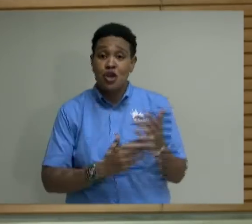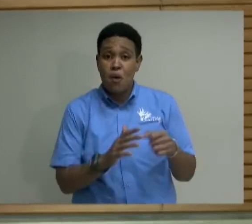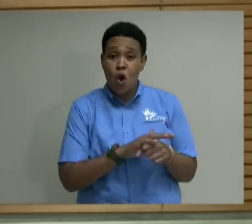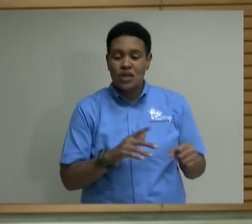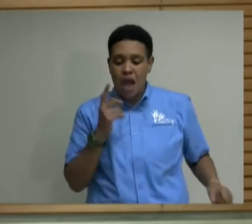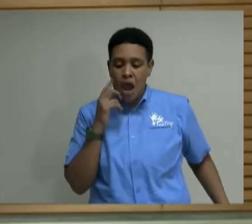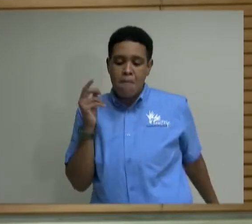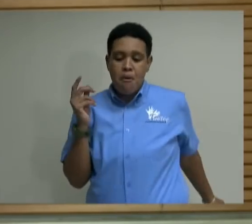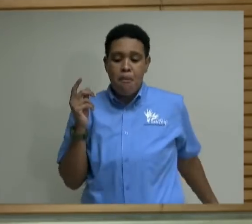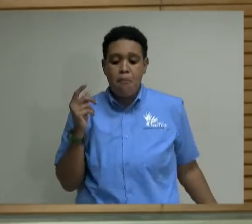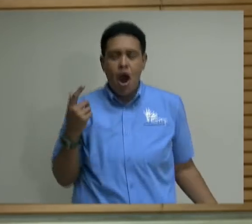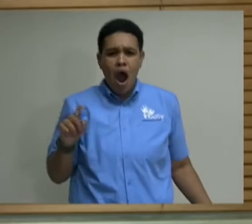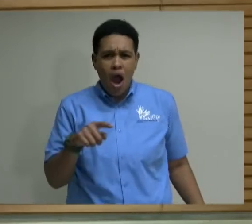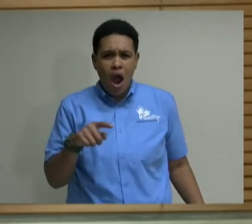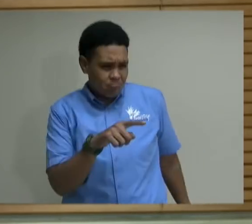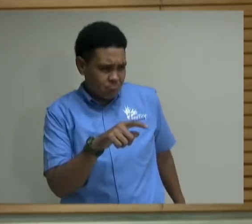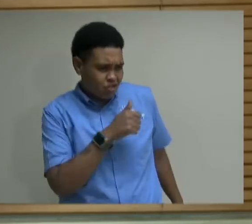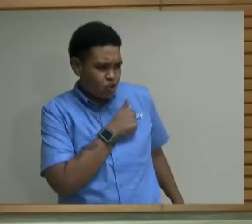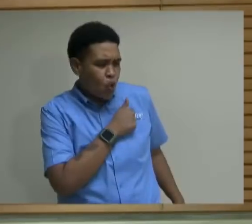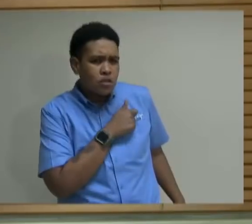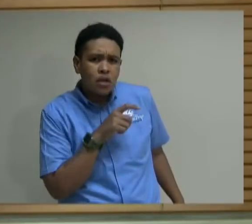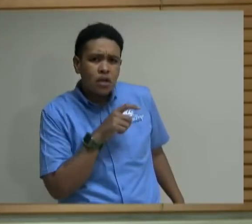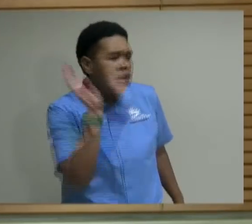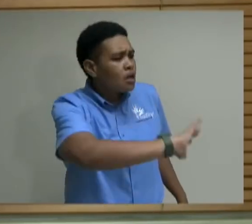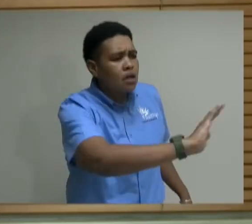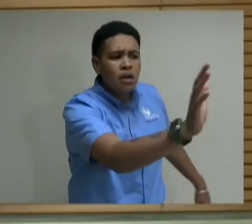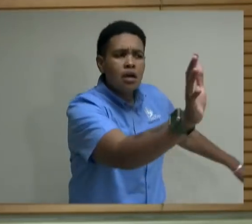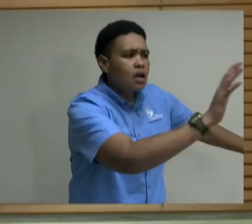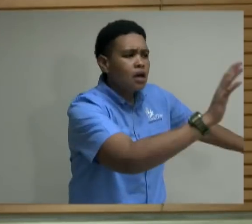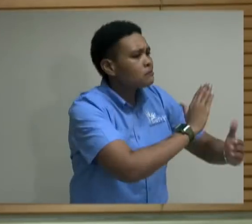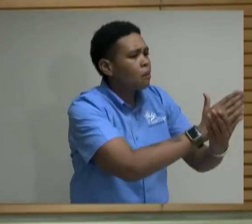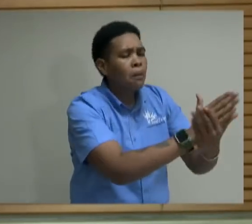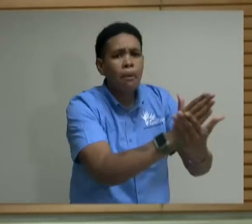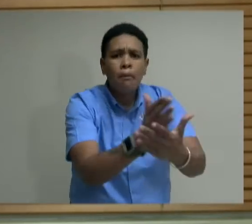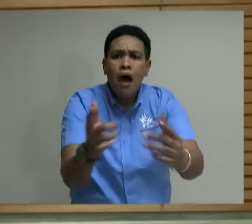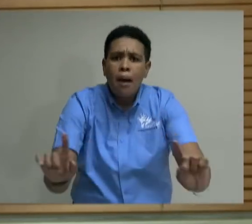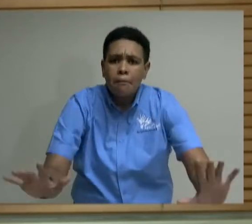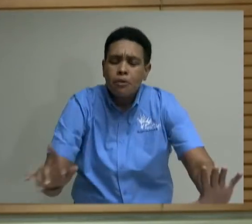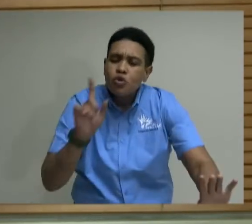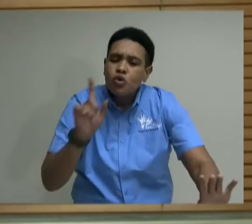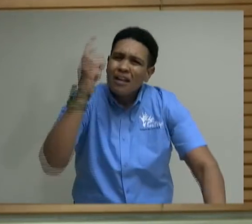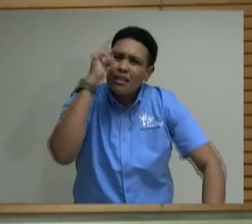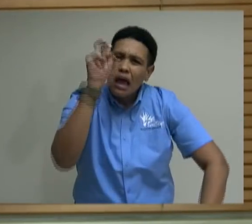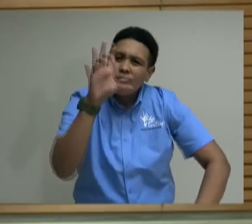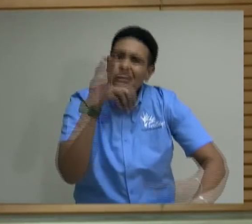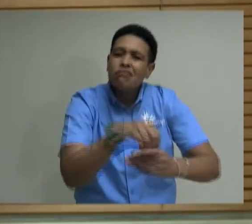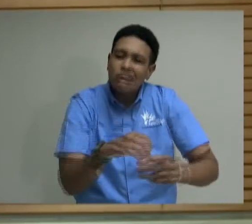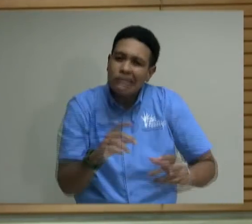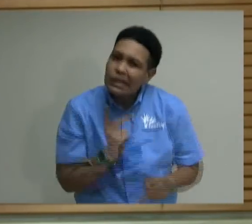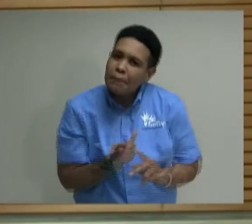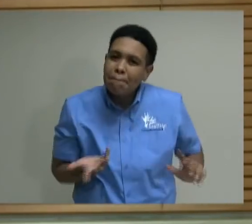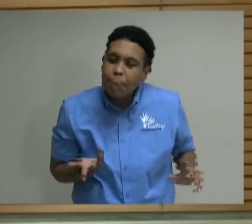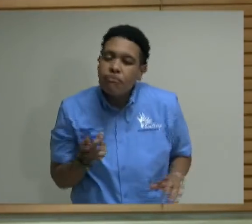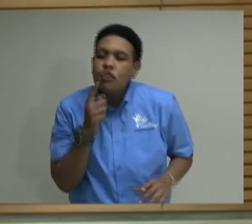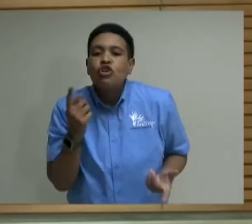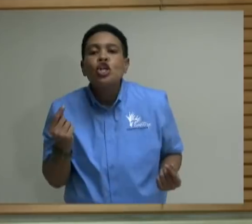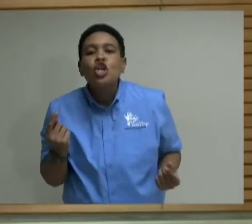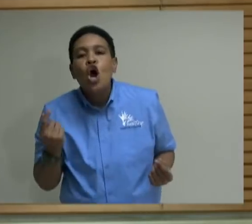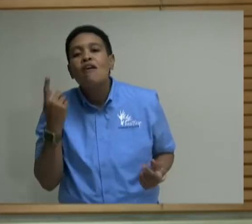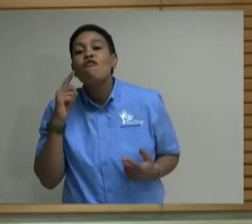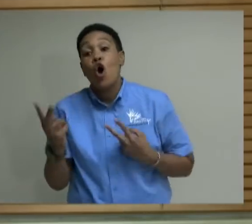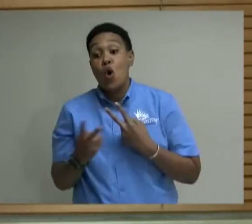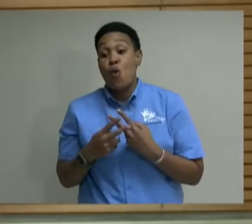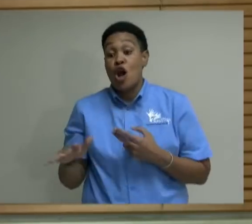locations which the JDF had to go in and stop. So I think it has to really be engagement that does it for